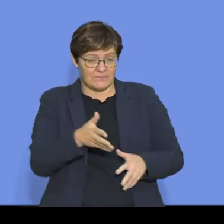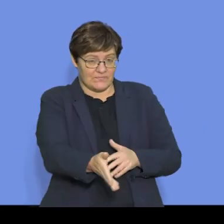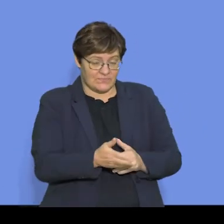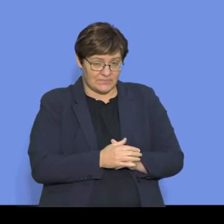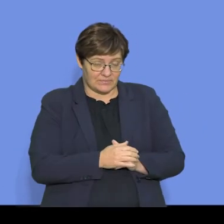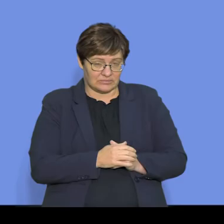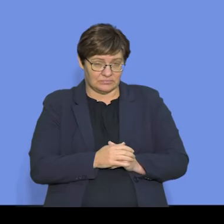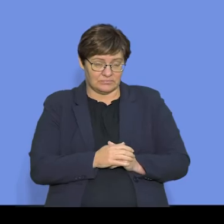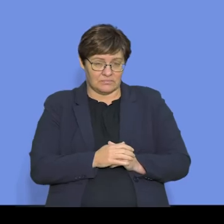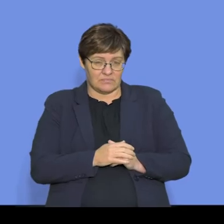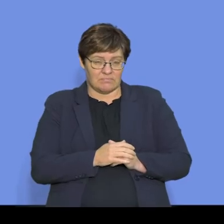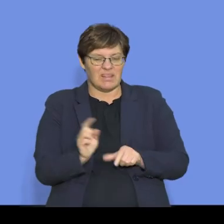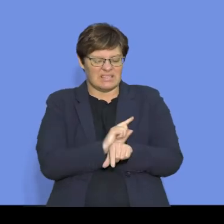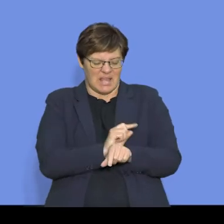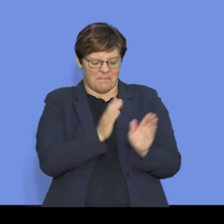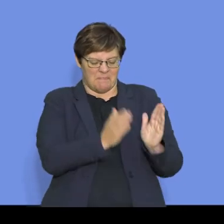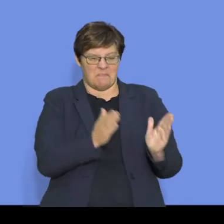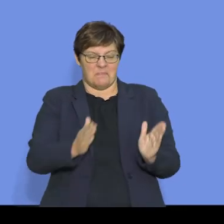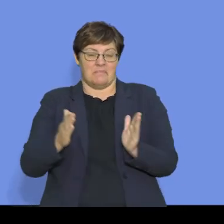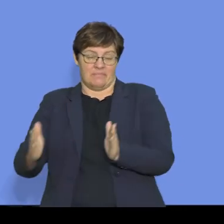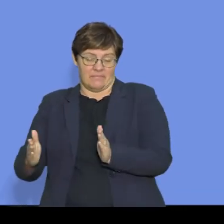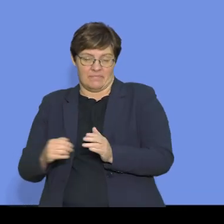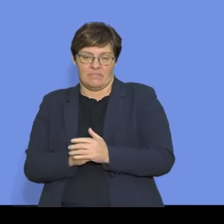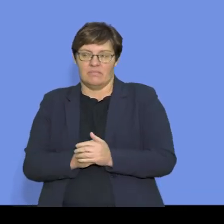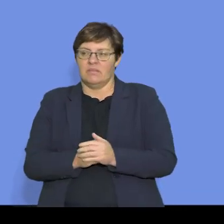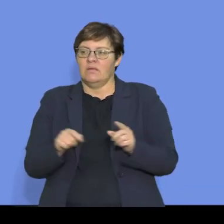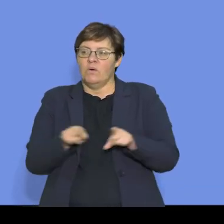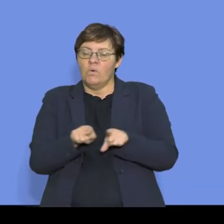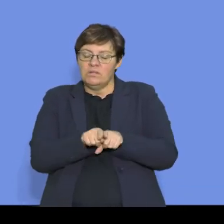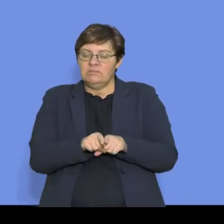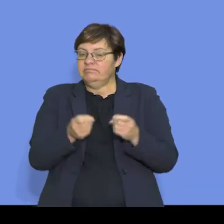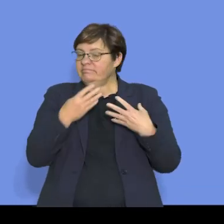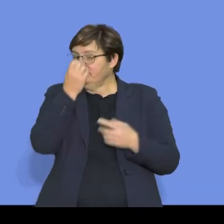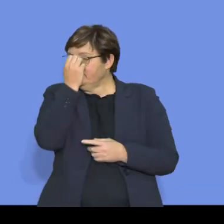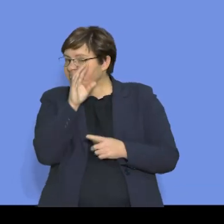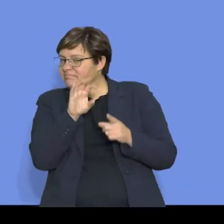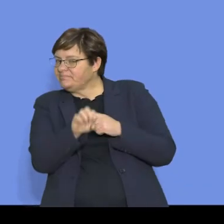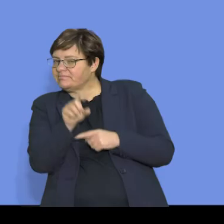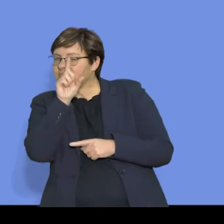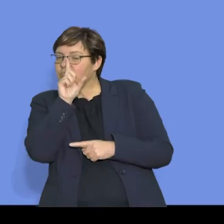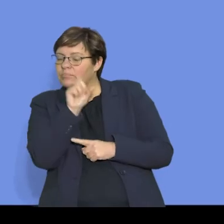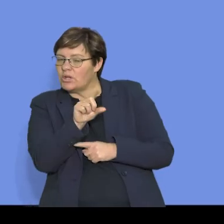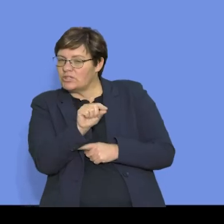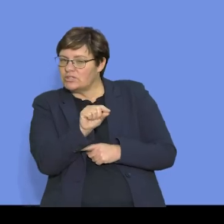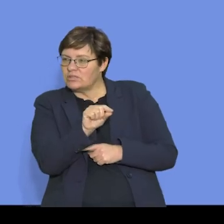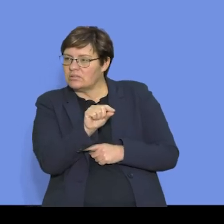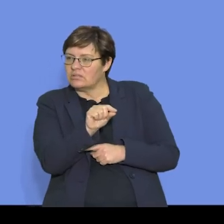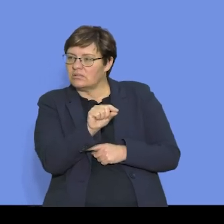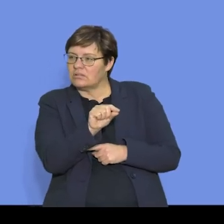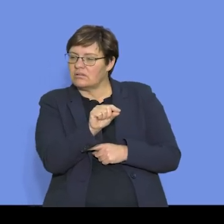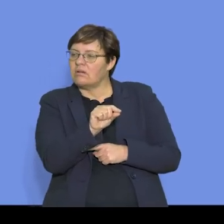were present in the Mesozoic era. It also gives us an indication when